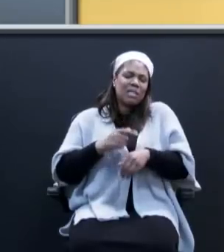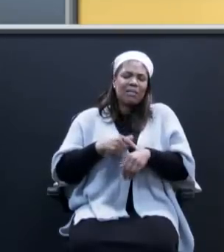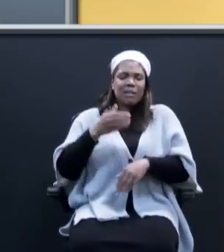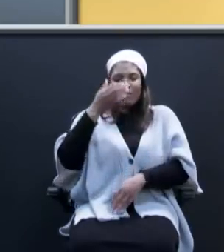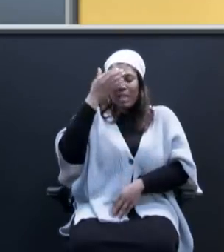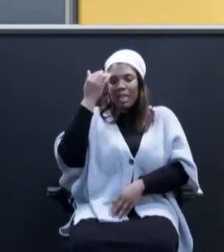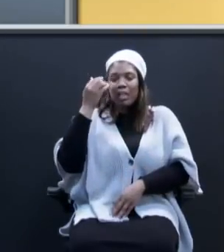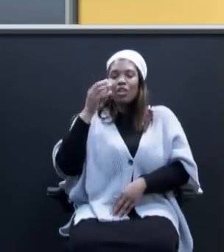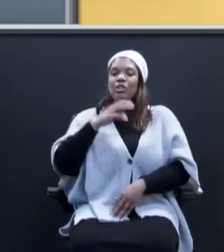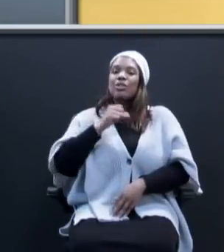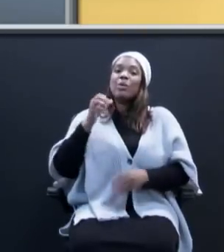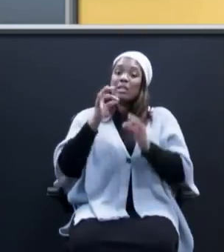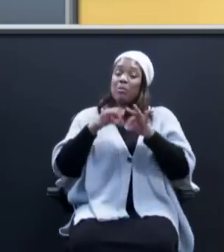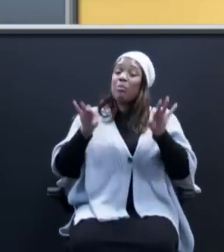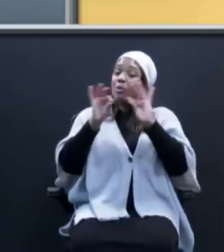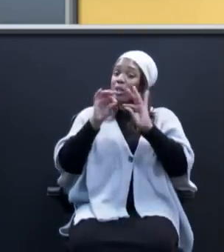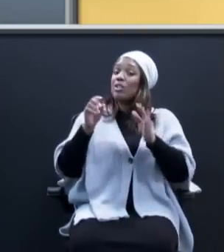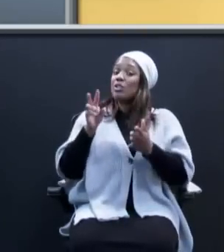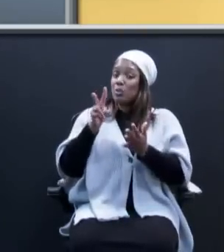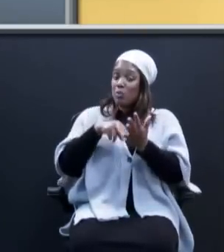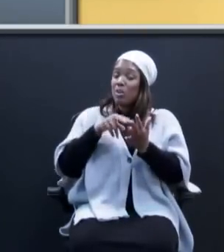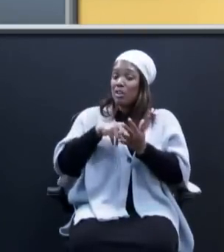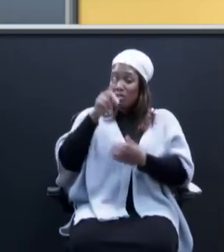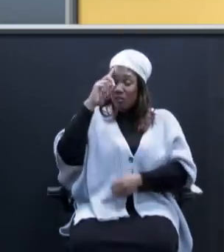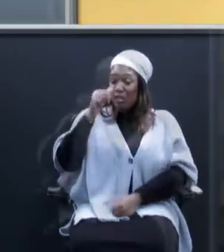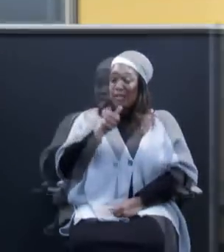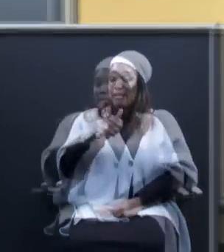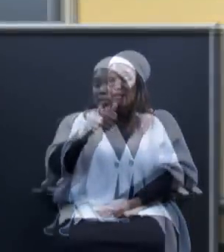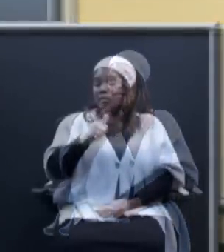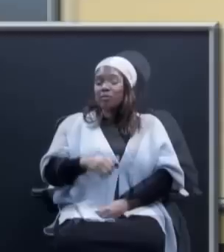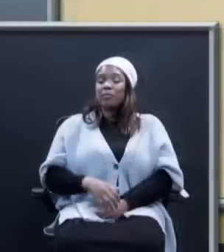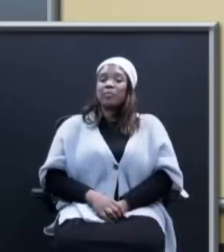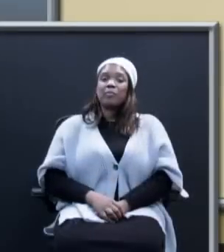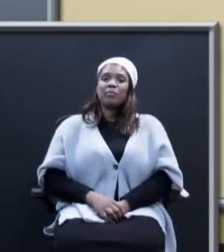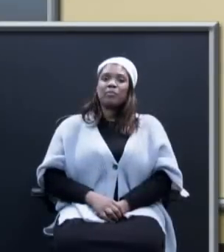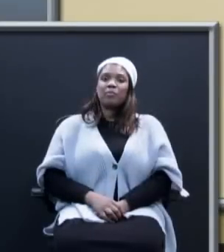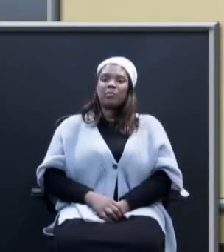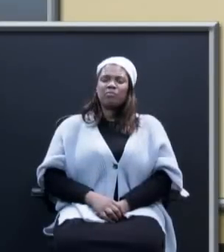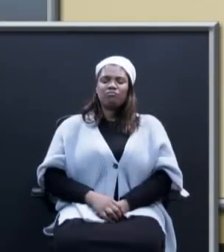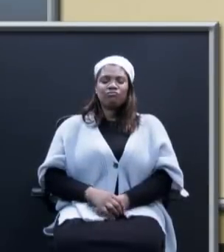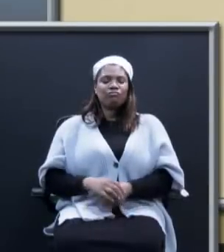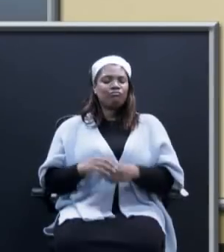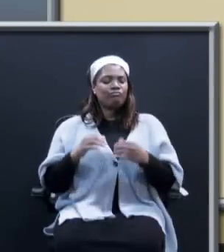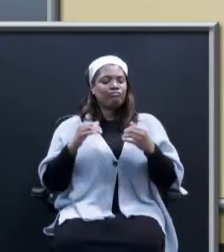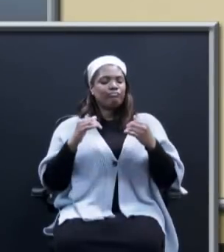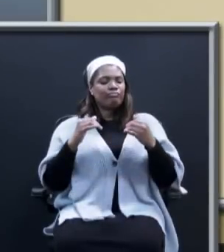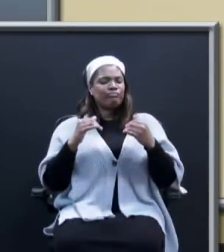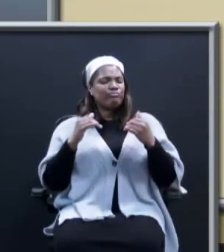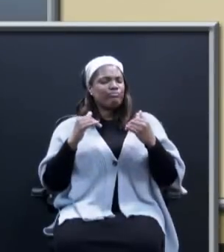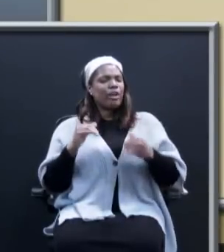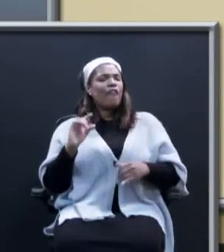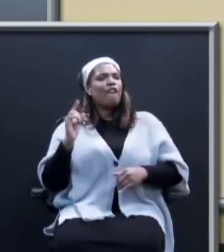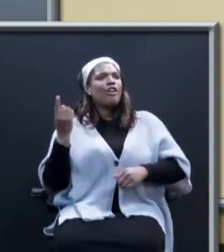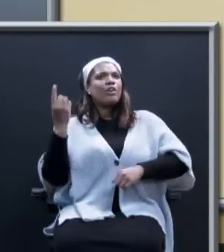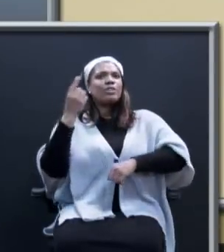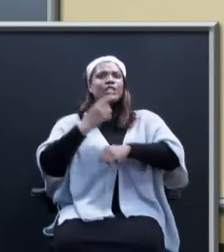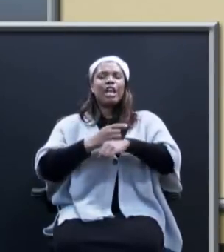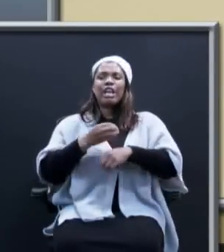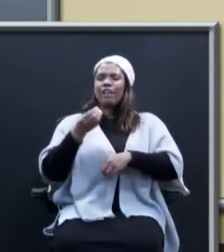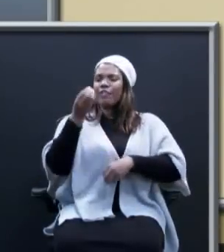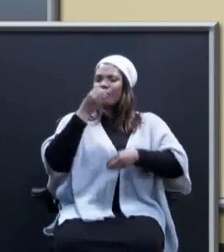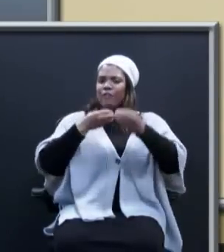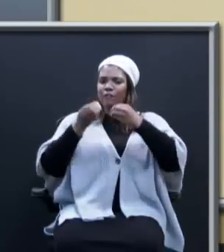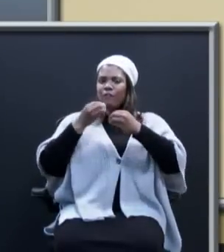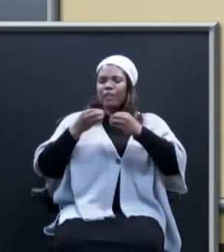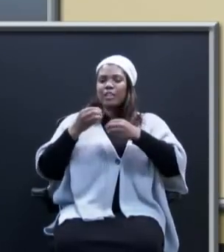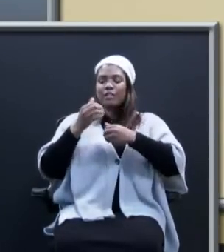26 and verse 17. 26 and 17. Go ahead. Now the first day of the Feast of Unleavened Bread. Go ahead. The disciples came